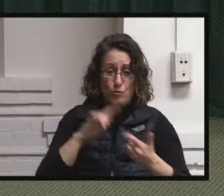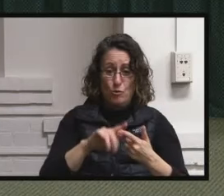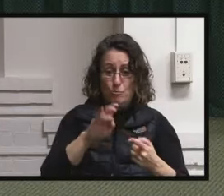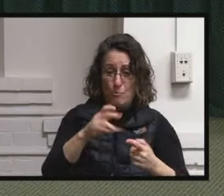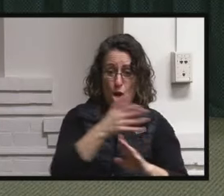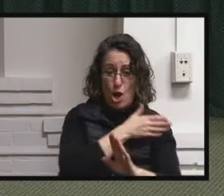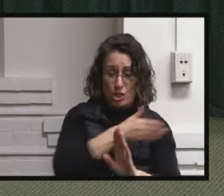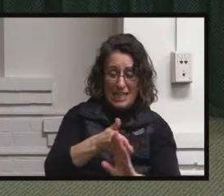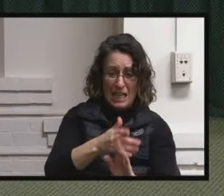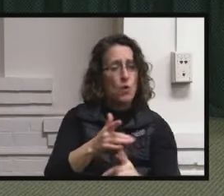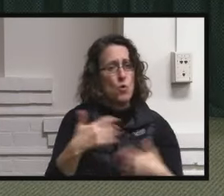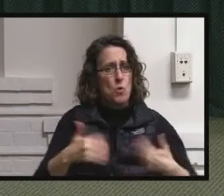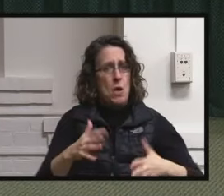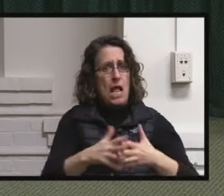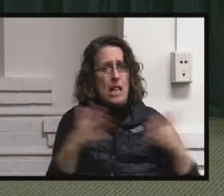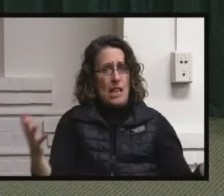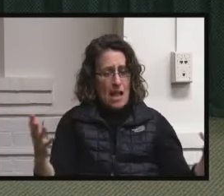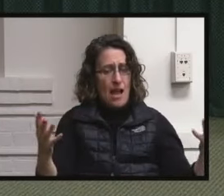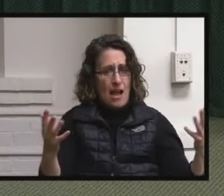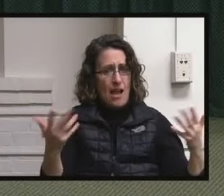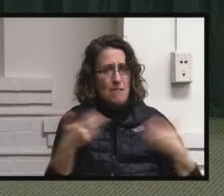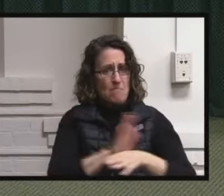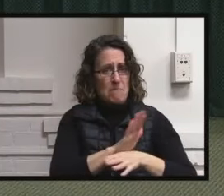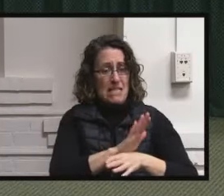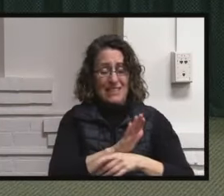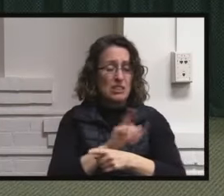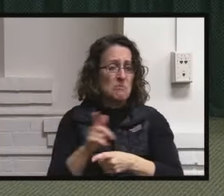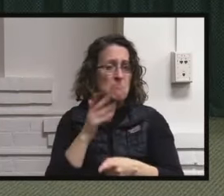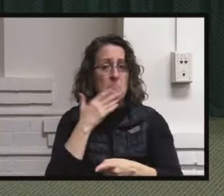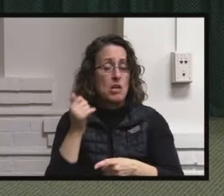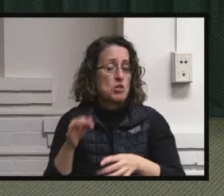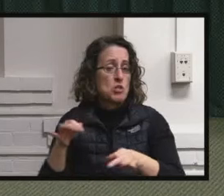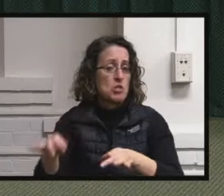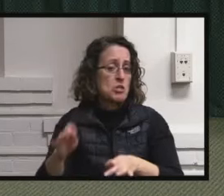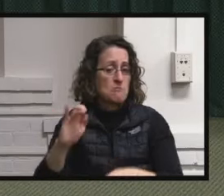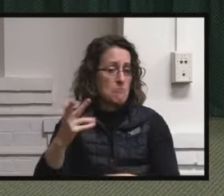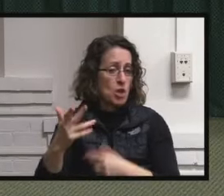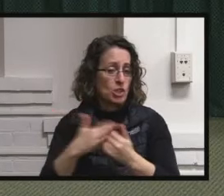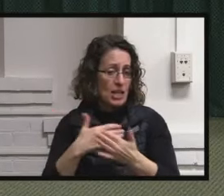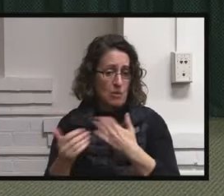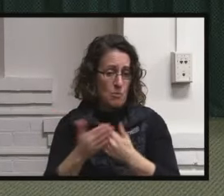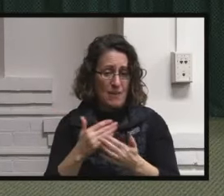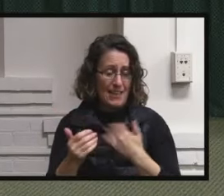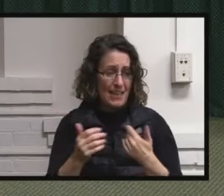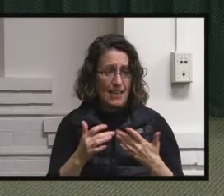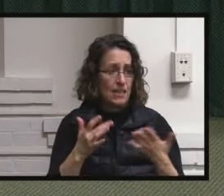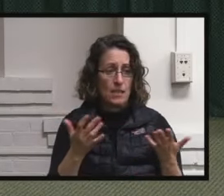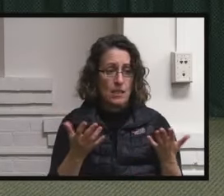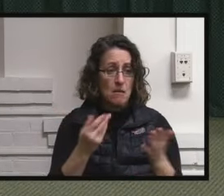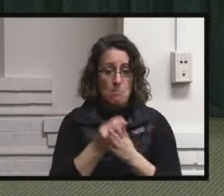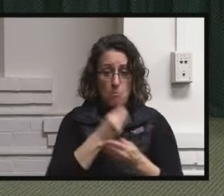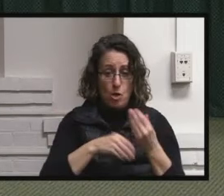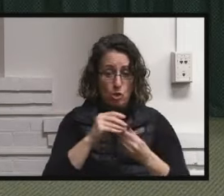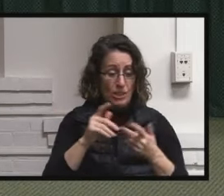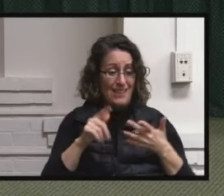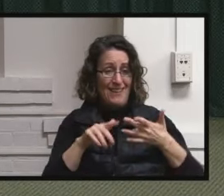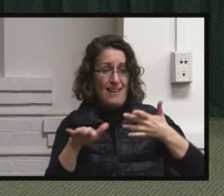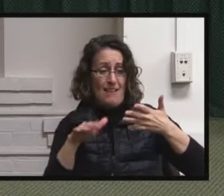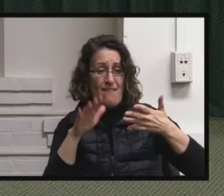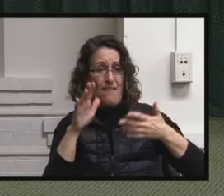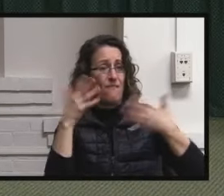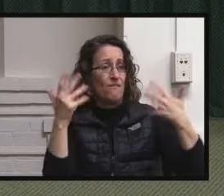mid-February meeting, we'd already have to do the morning now, beginning of January. Right, the first of the year. Right, 4 weeks, and I don't think we're going to be ready in 4 weeks,